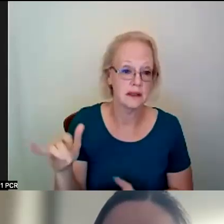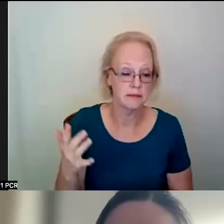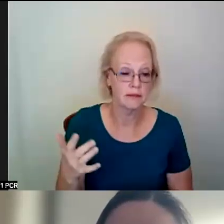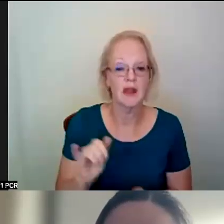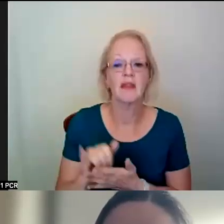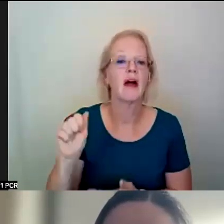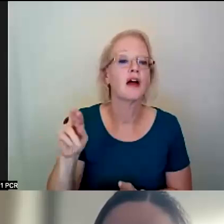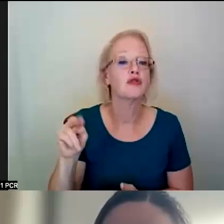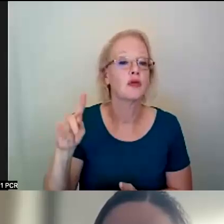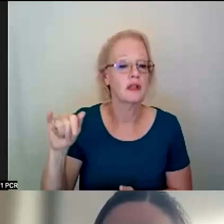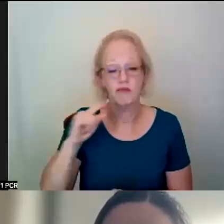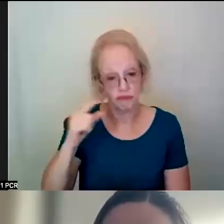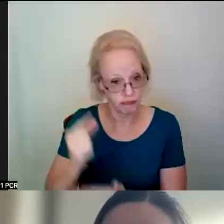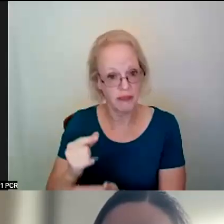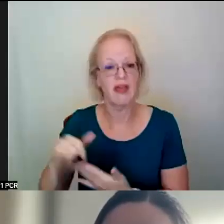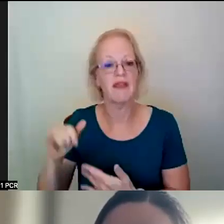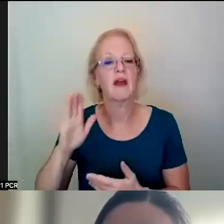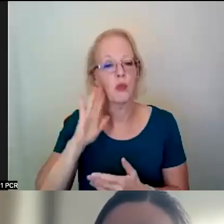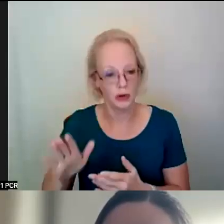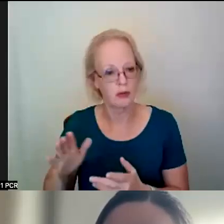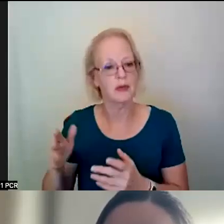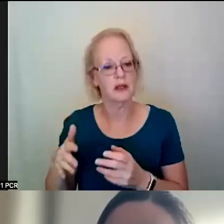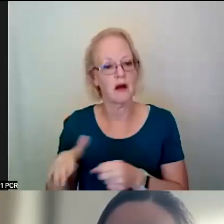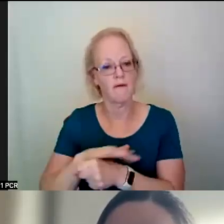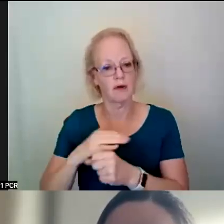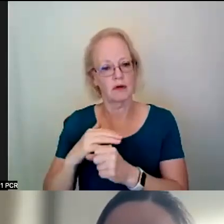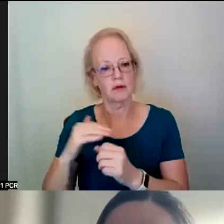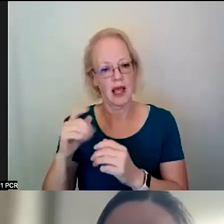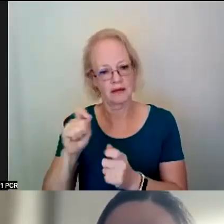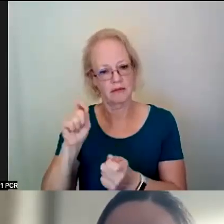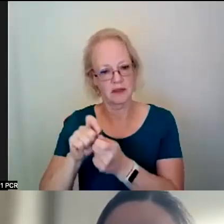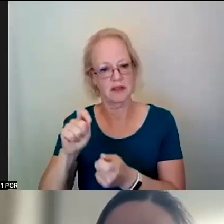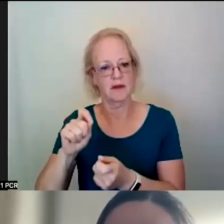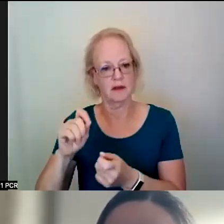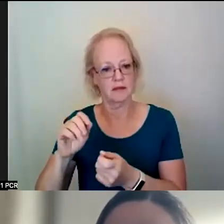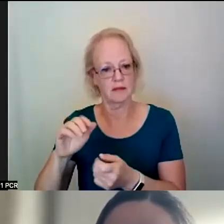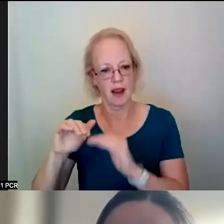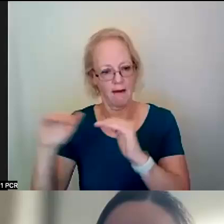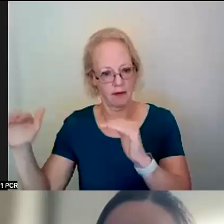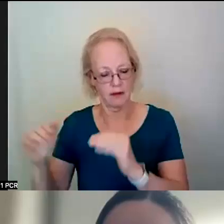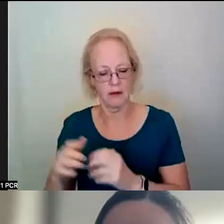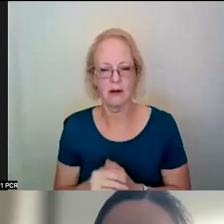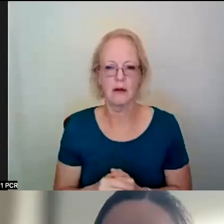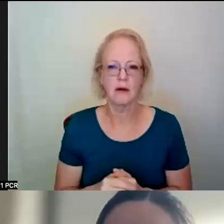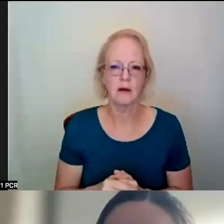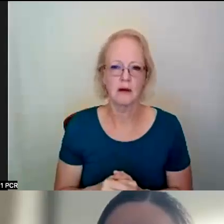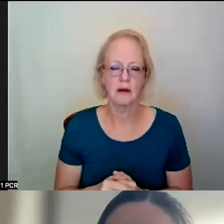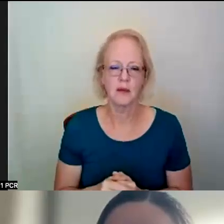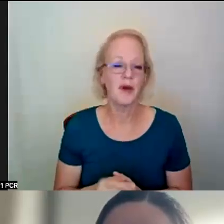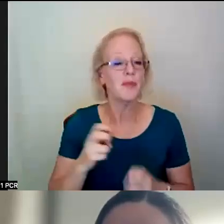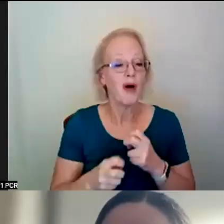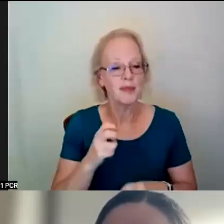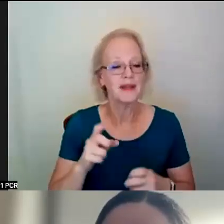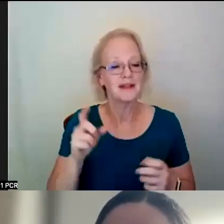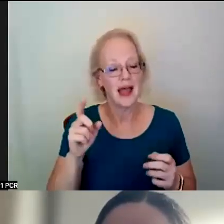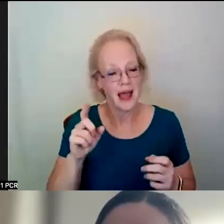are covered up to that level. But the key is to help people get over that hump